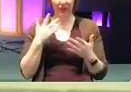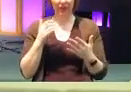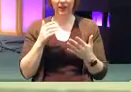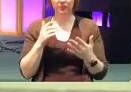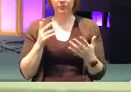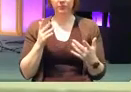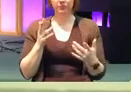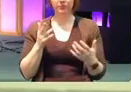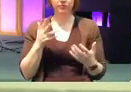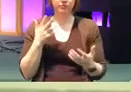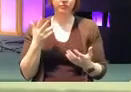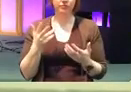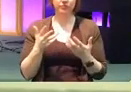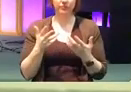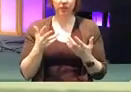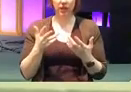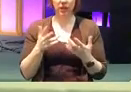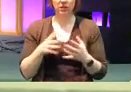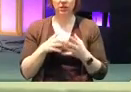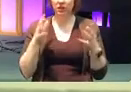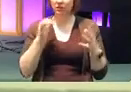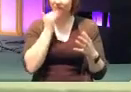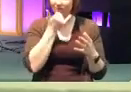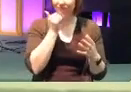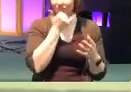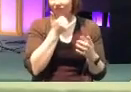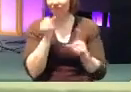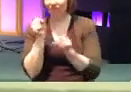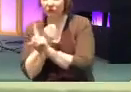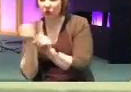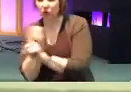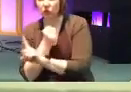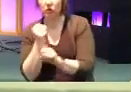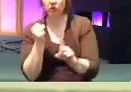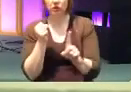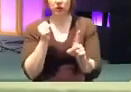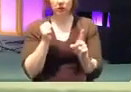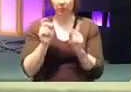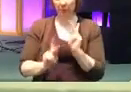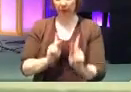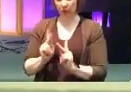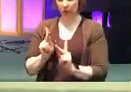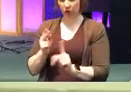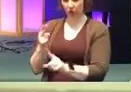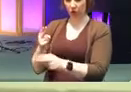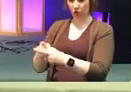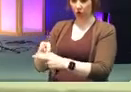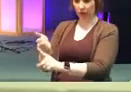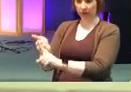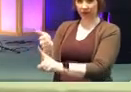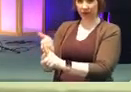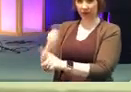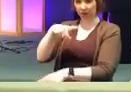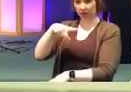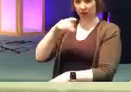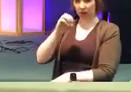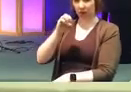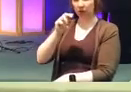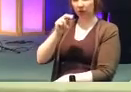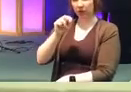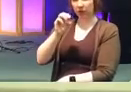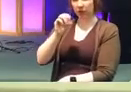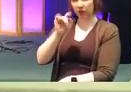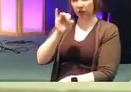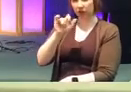light of maybe the excess, the abuse, the misuse, some that would even call themselves Pentecostal believers really